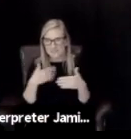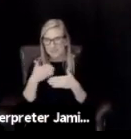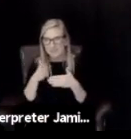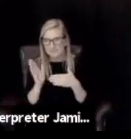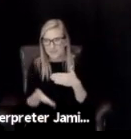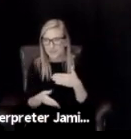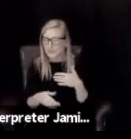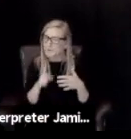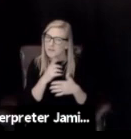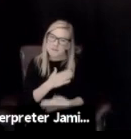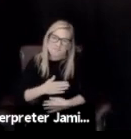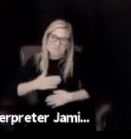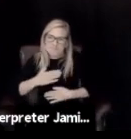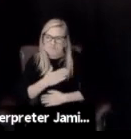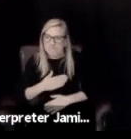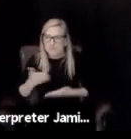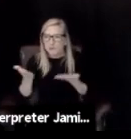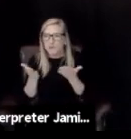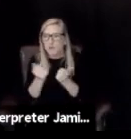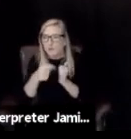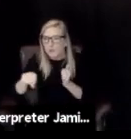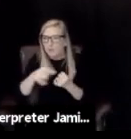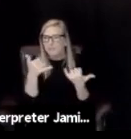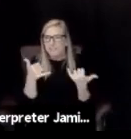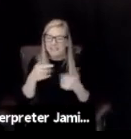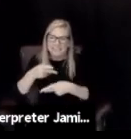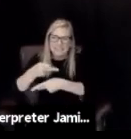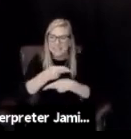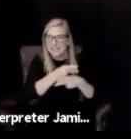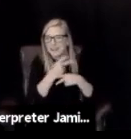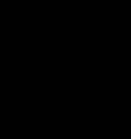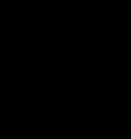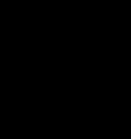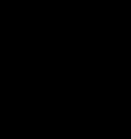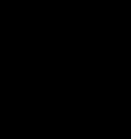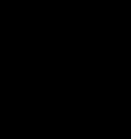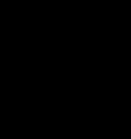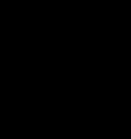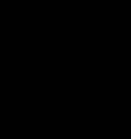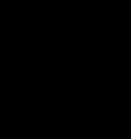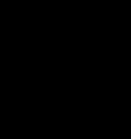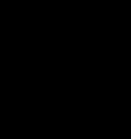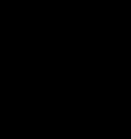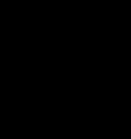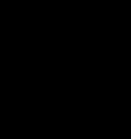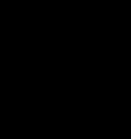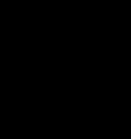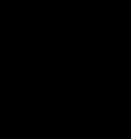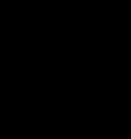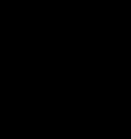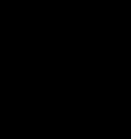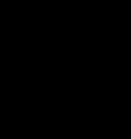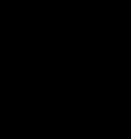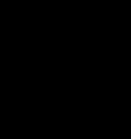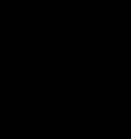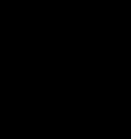has been a pleasure to serve you. Take care, and we'll see you next year. Thank you, everyone, for joining us today